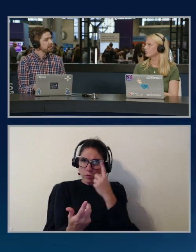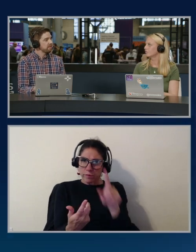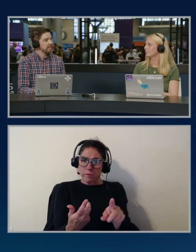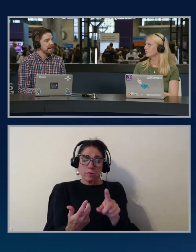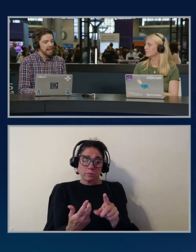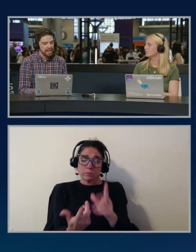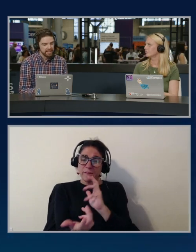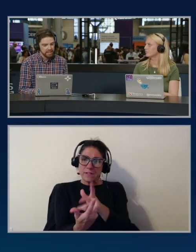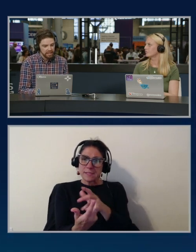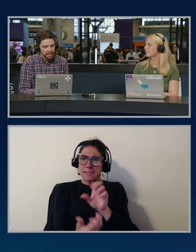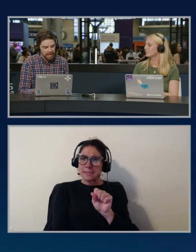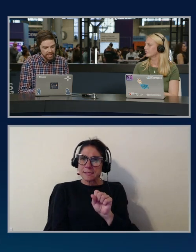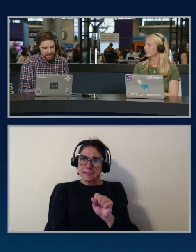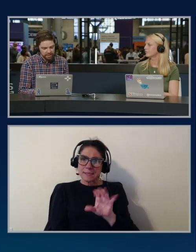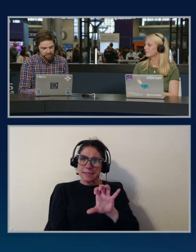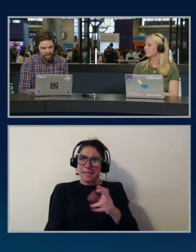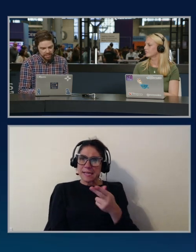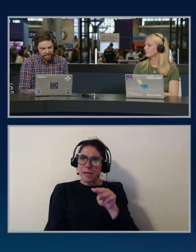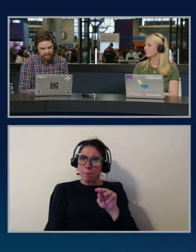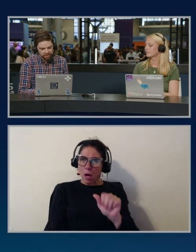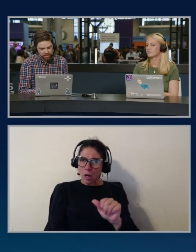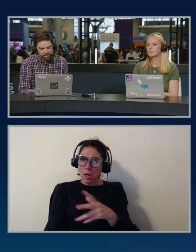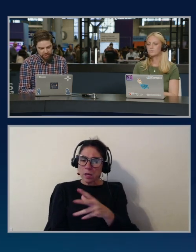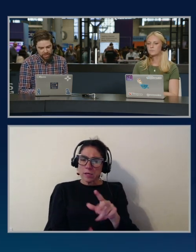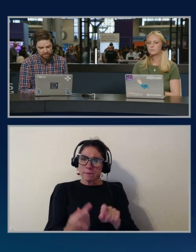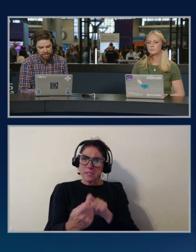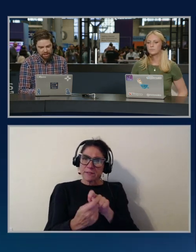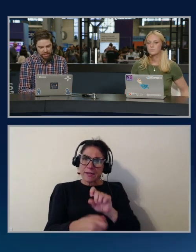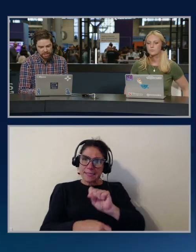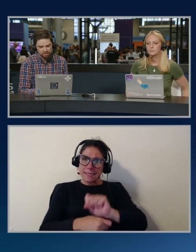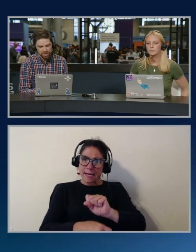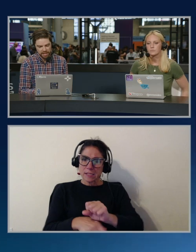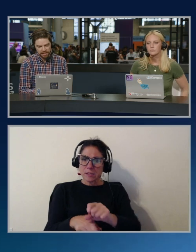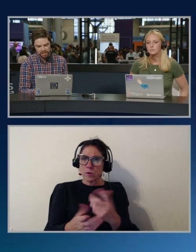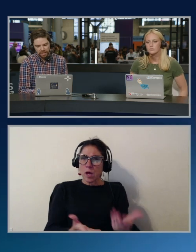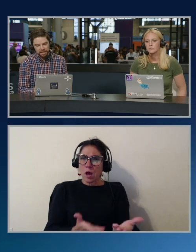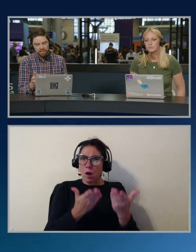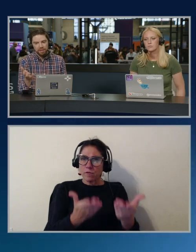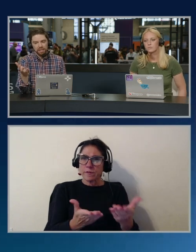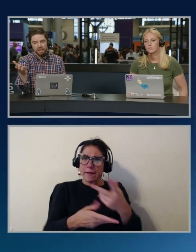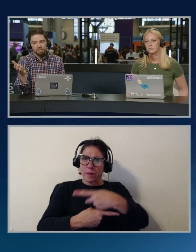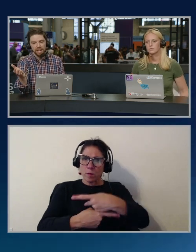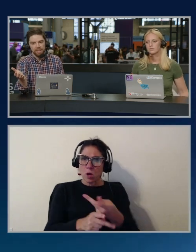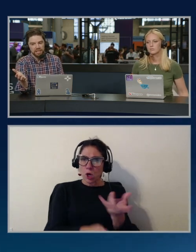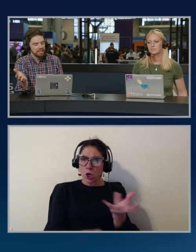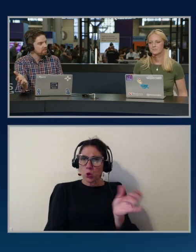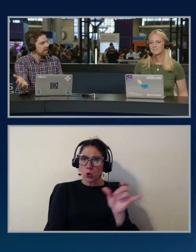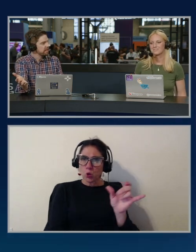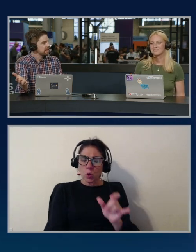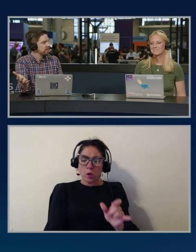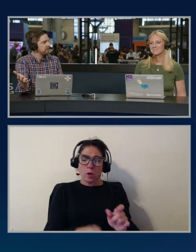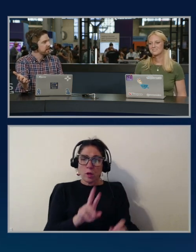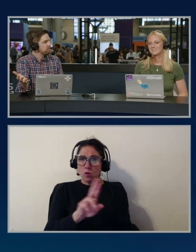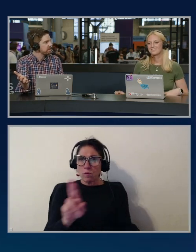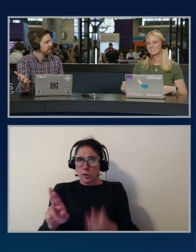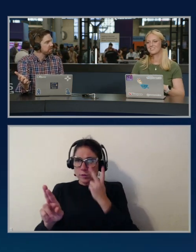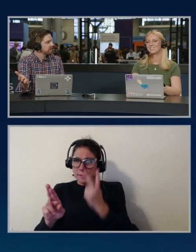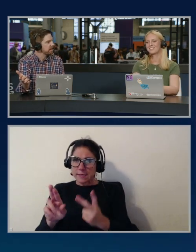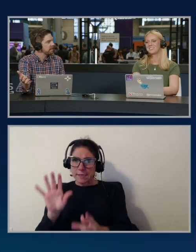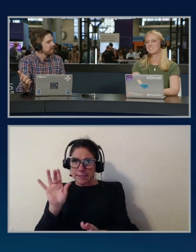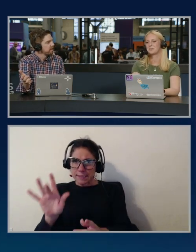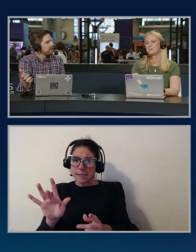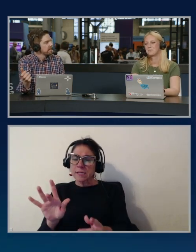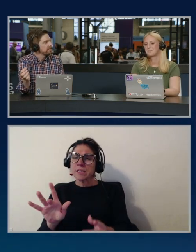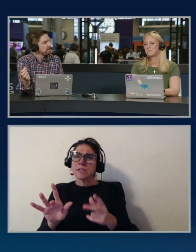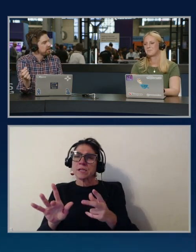that's a specific task. And for that task, we also offer that within the product. So on the top right, you can see a button that says generate more sample